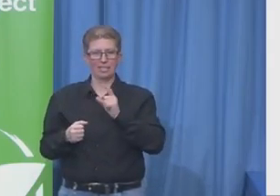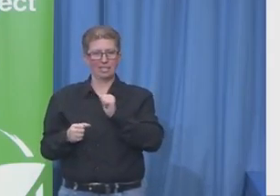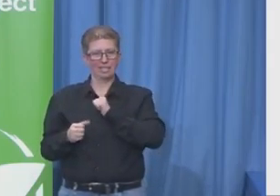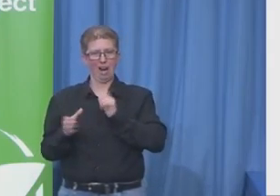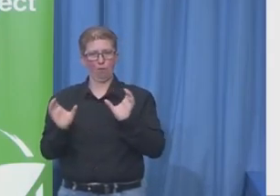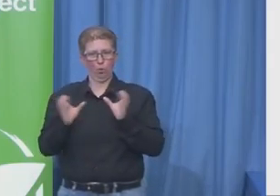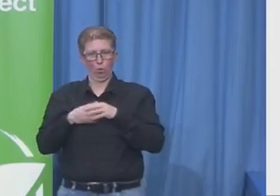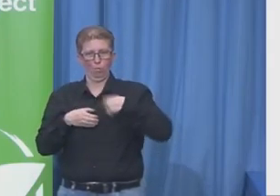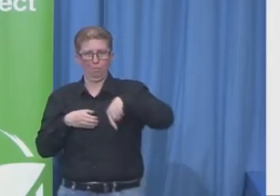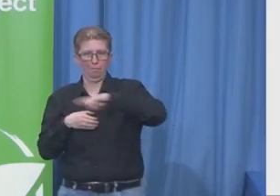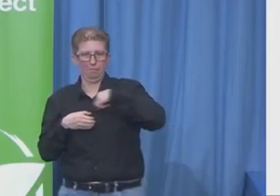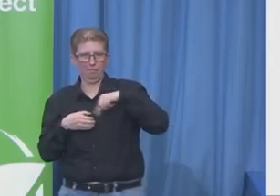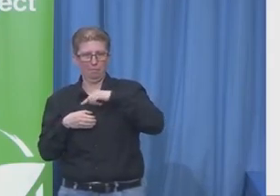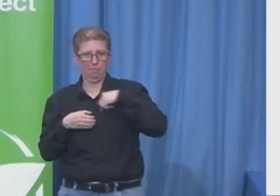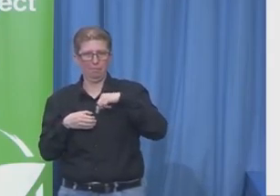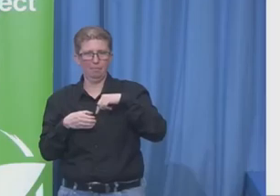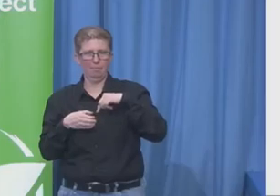of success.